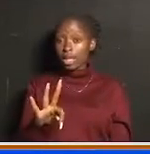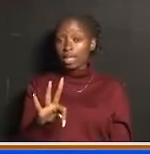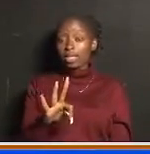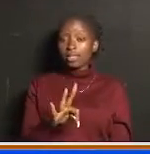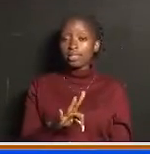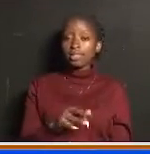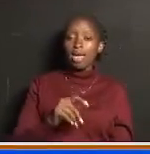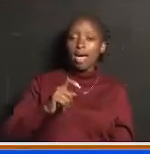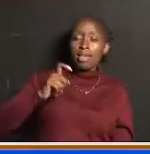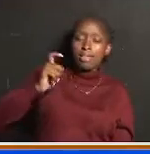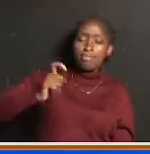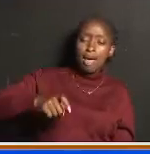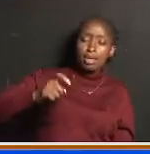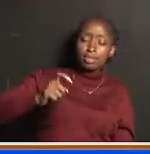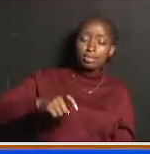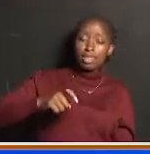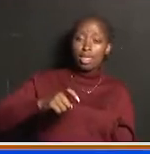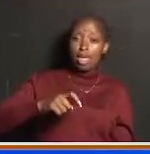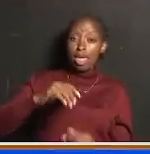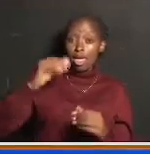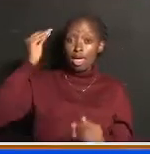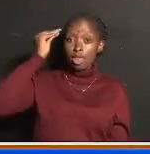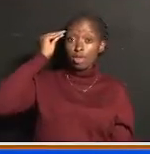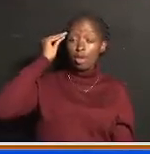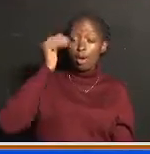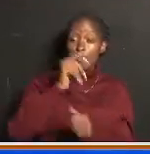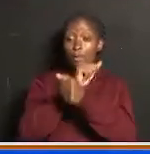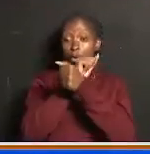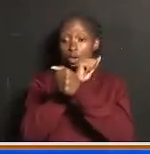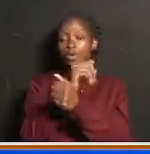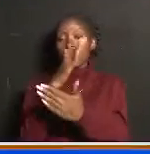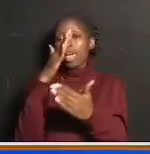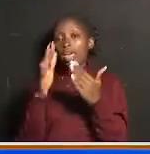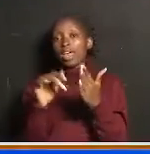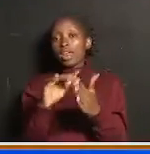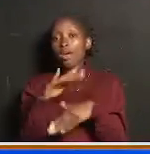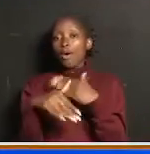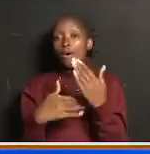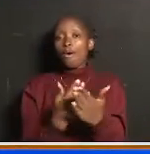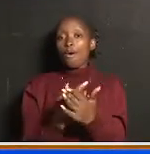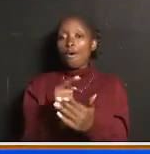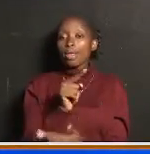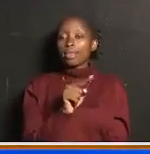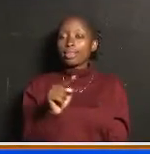education are protected at the end of this